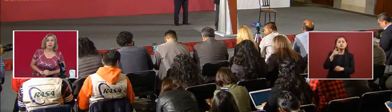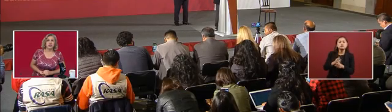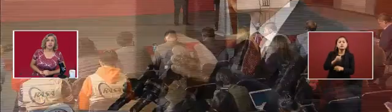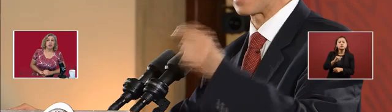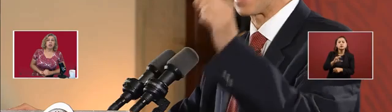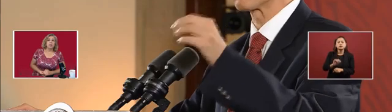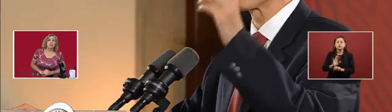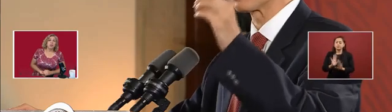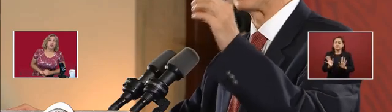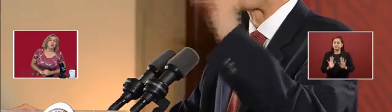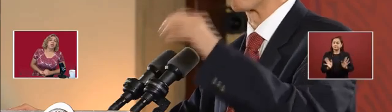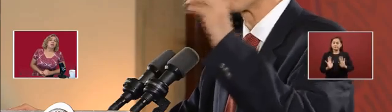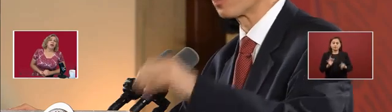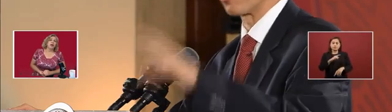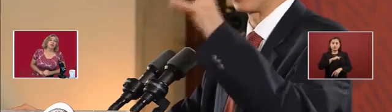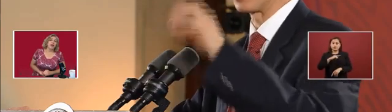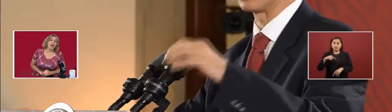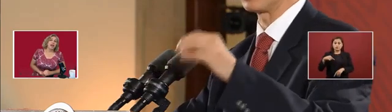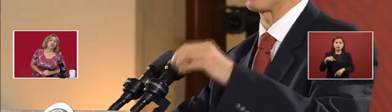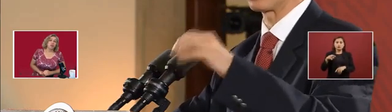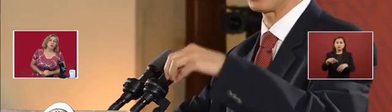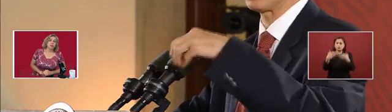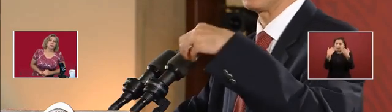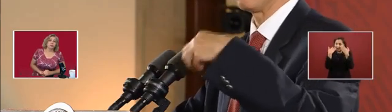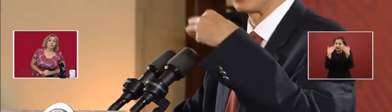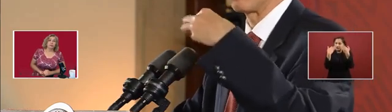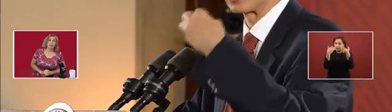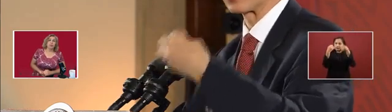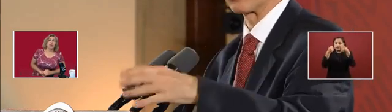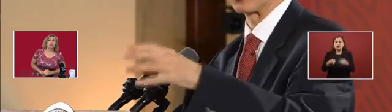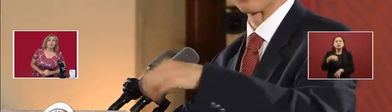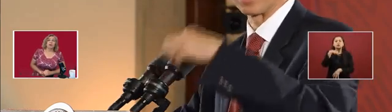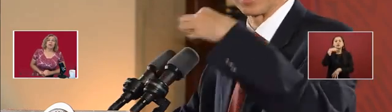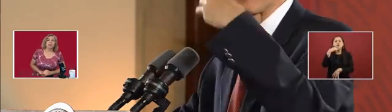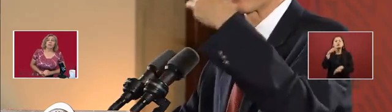compared to previous years and what is the full amount that was spent on it.